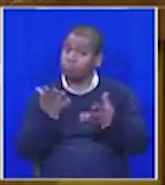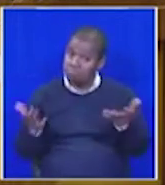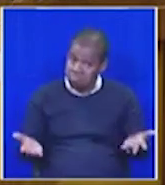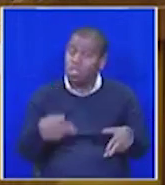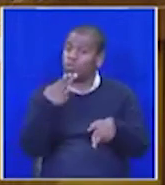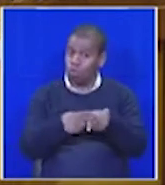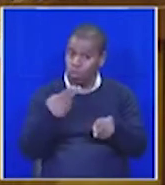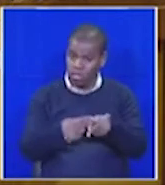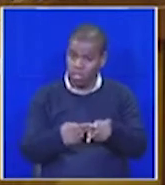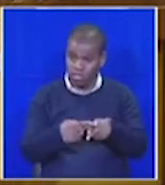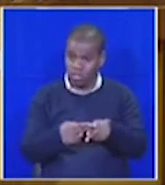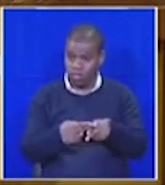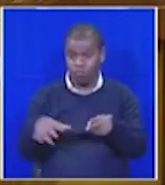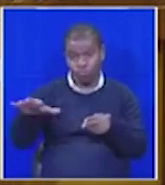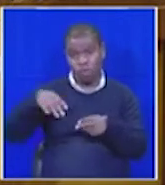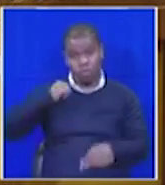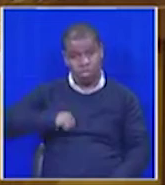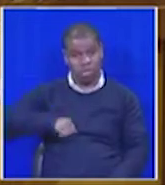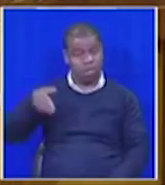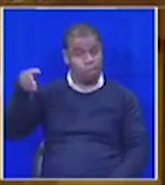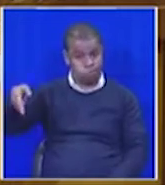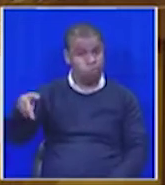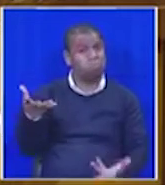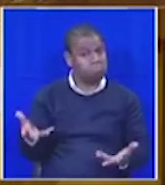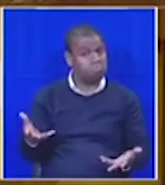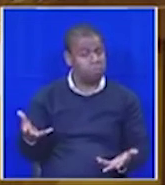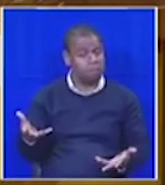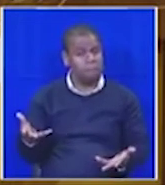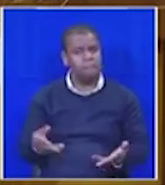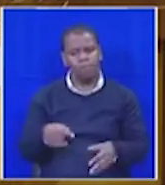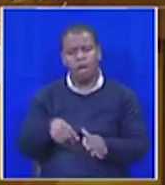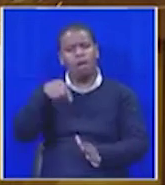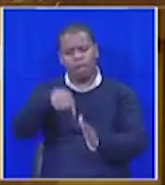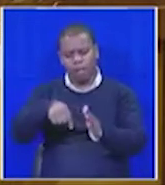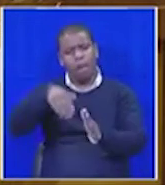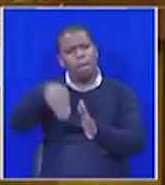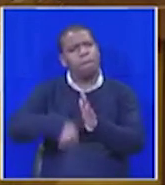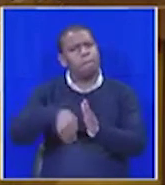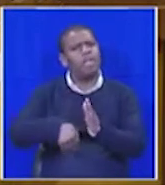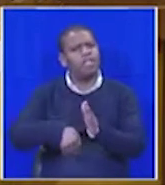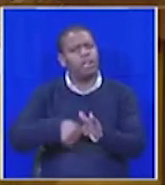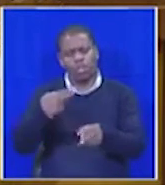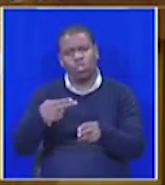provide for the workers in that municipality. Okay? Pit toilets. Order, honourable members.